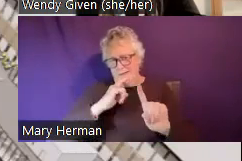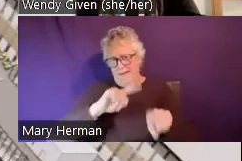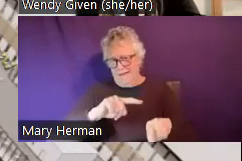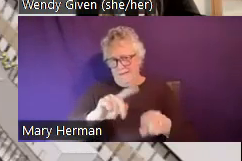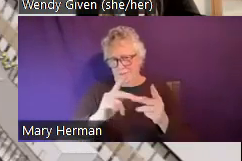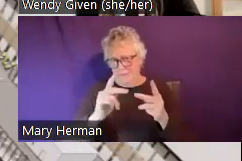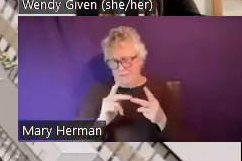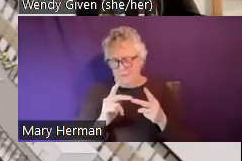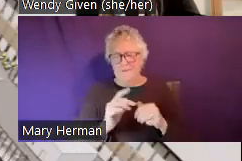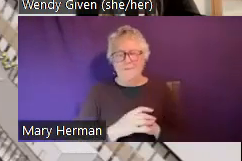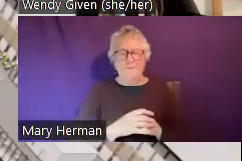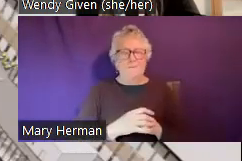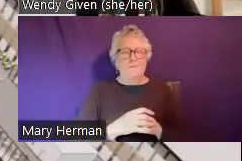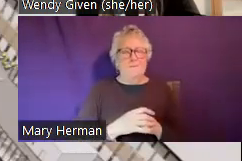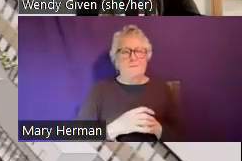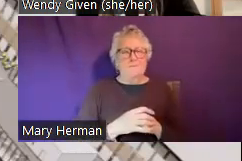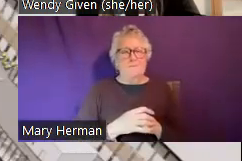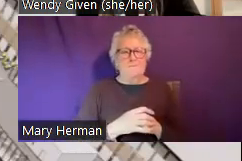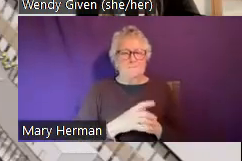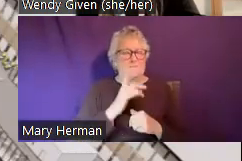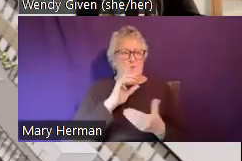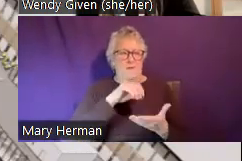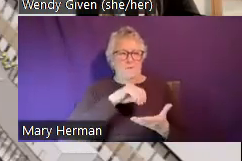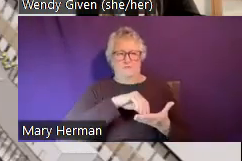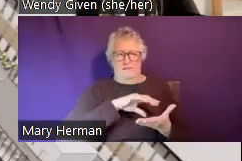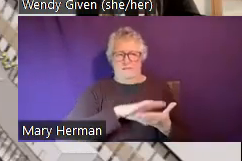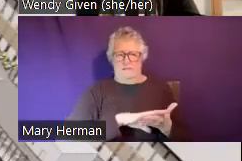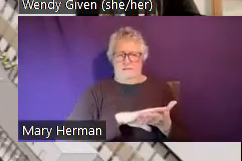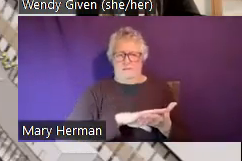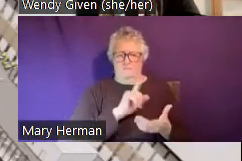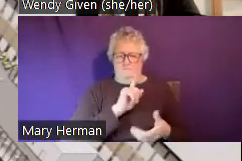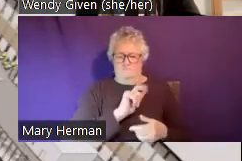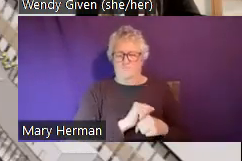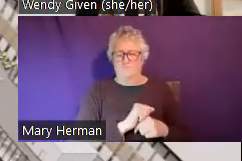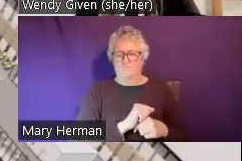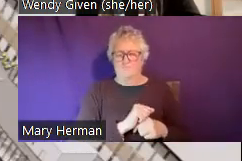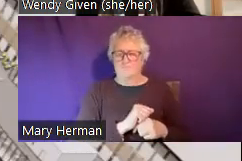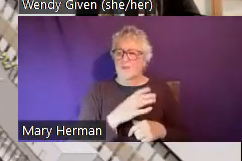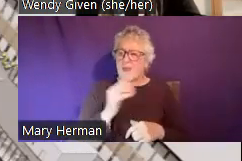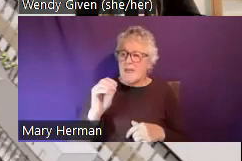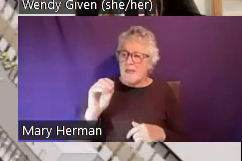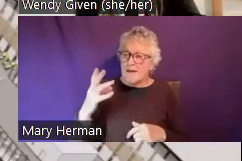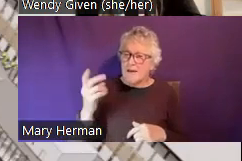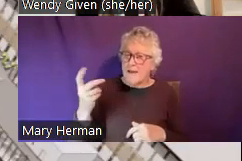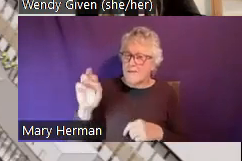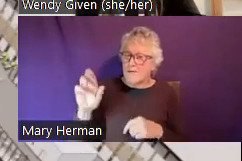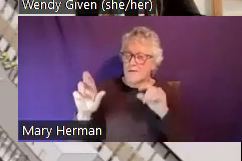So we will, I'm going to write that down. And Heather, I would also say,